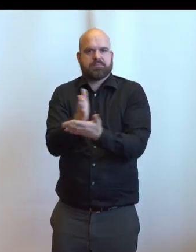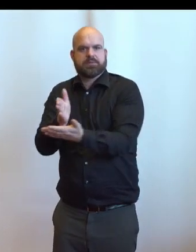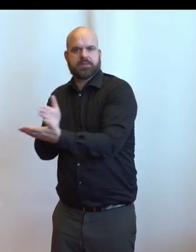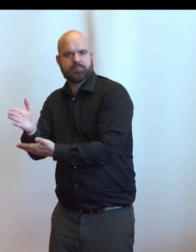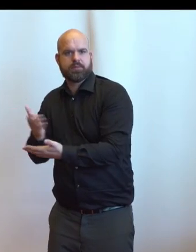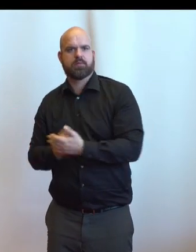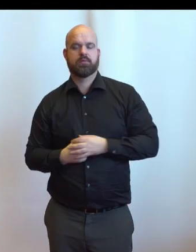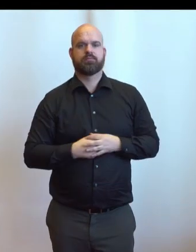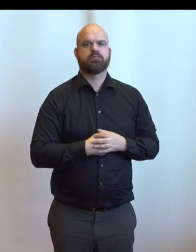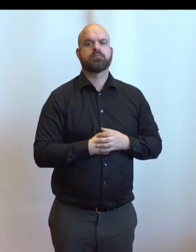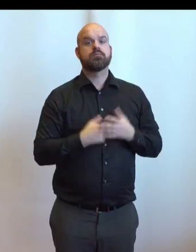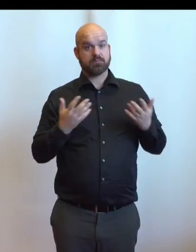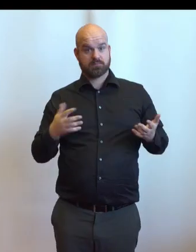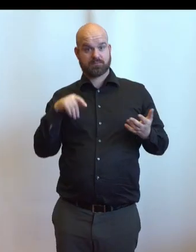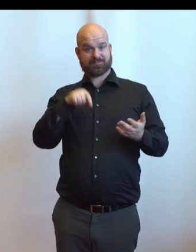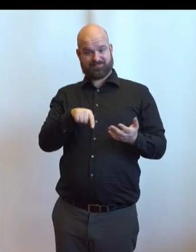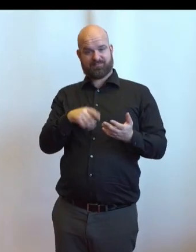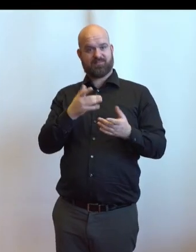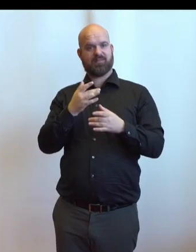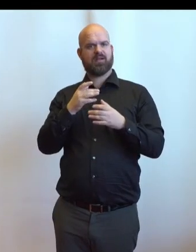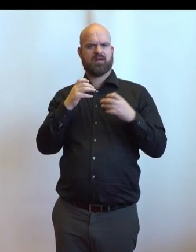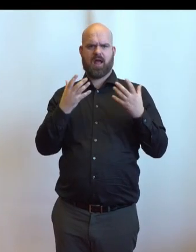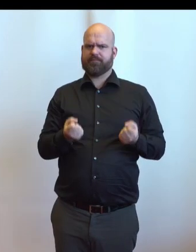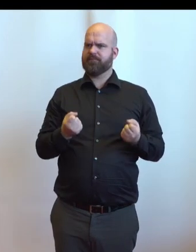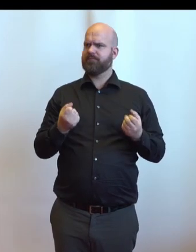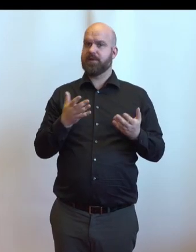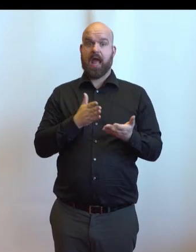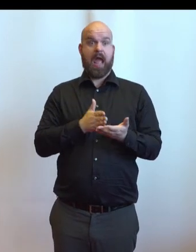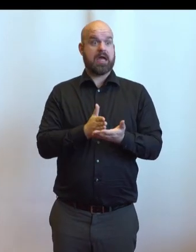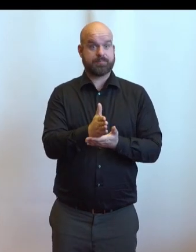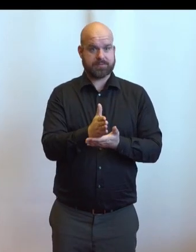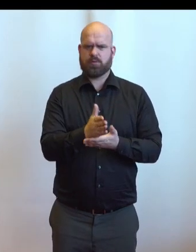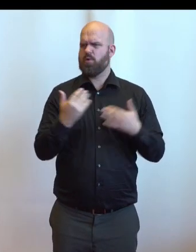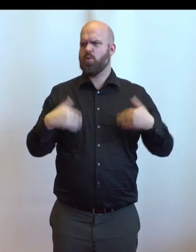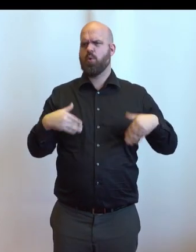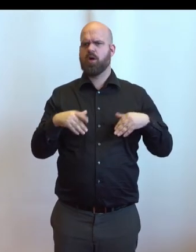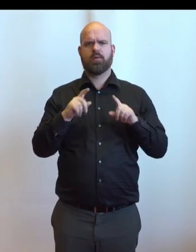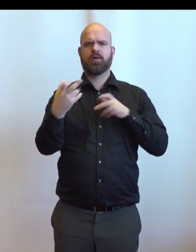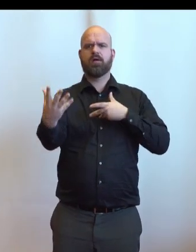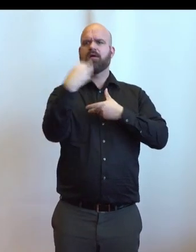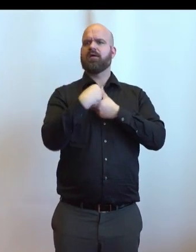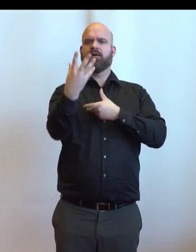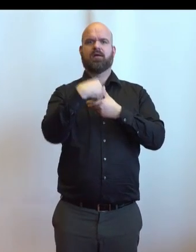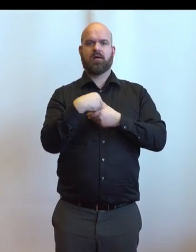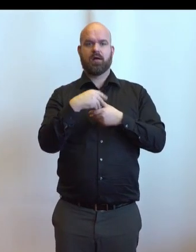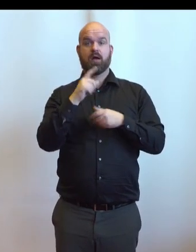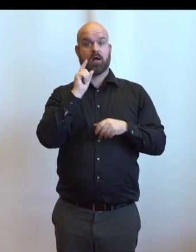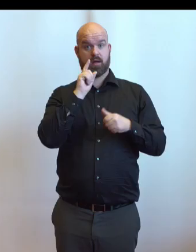can engage not only your employees but also your clients around digital accessibility. Especially